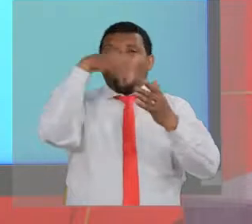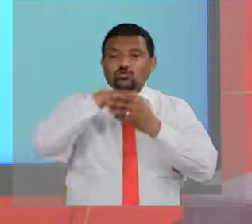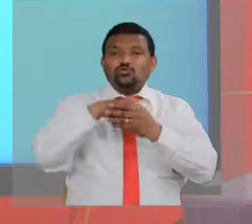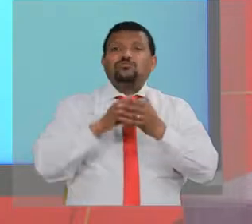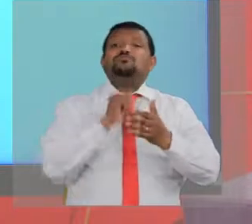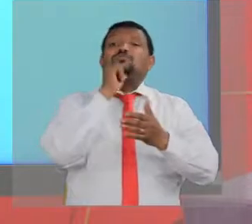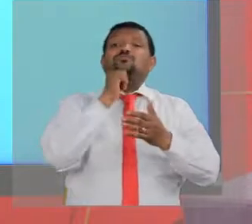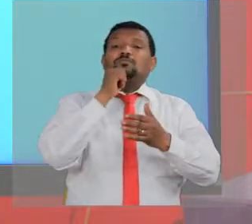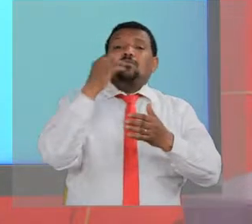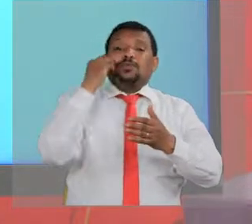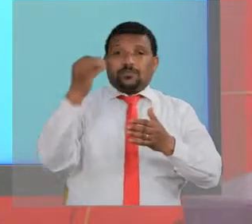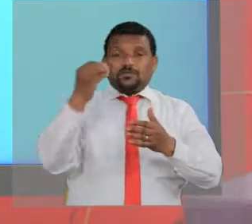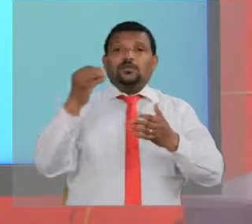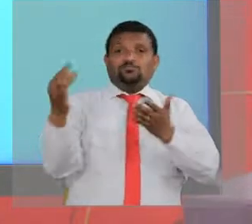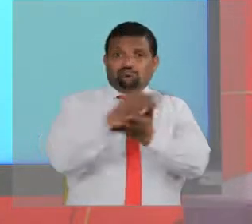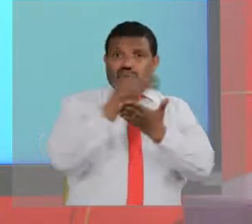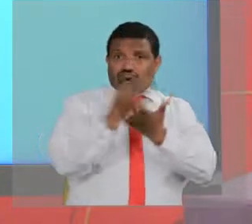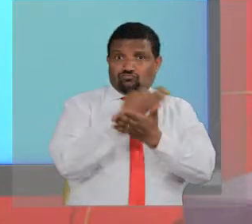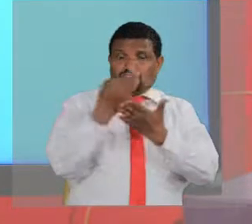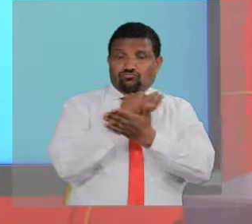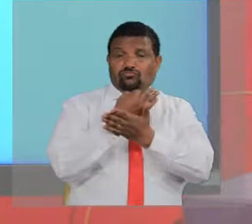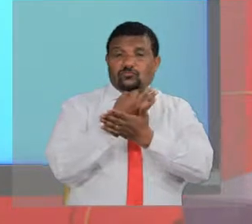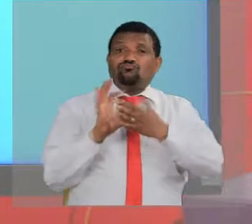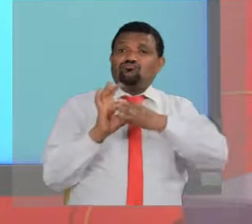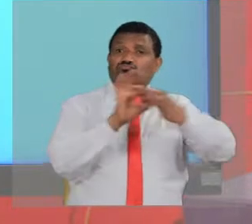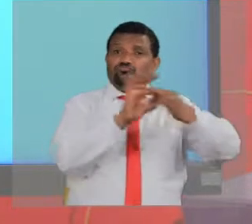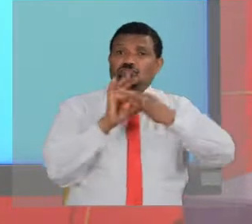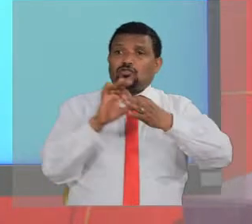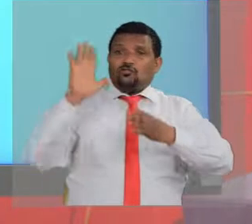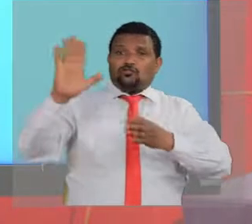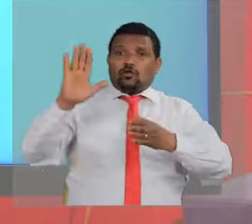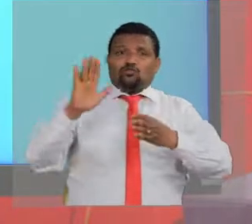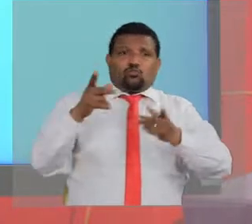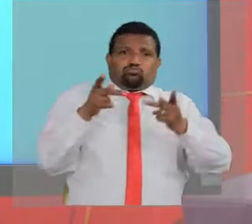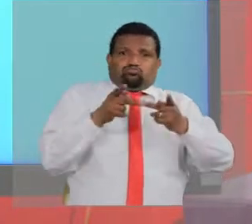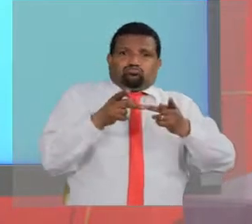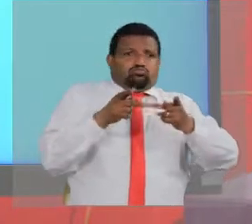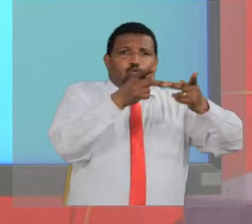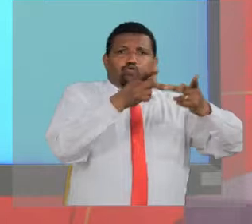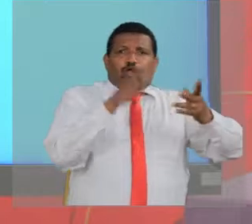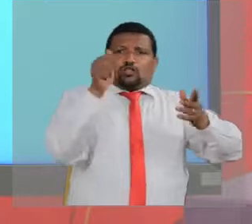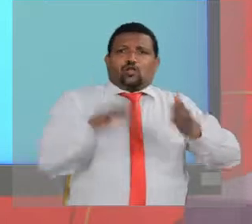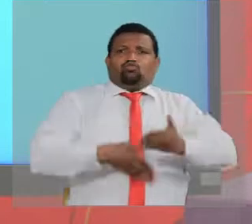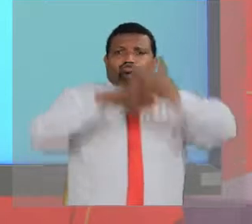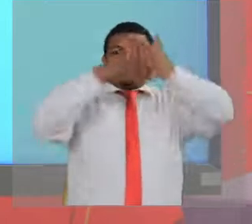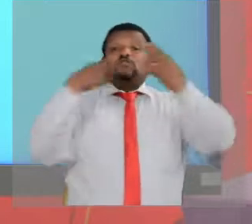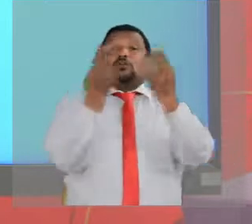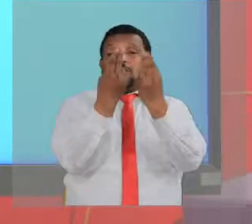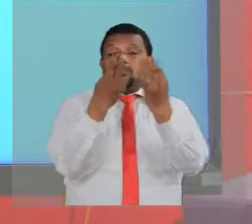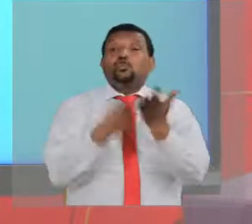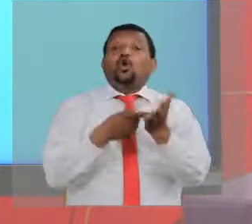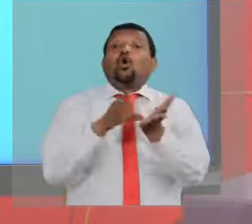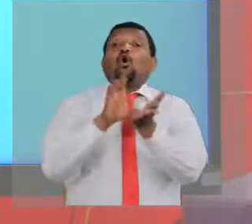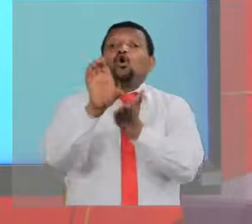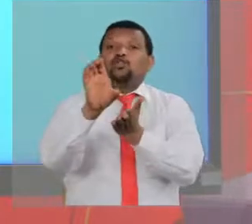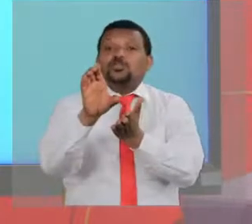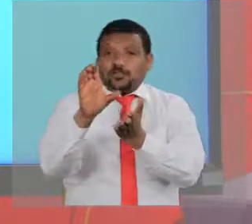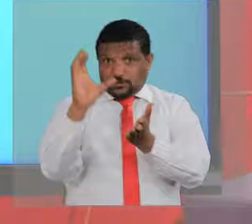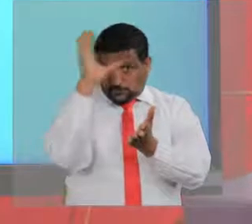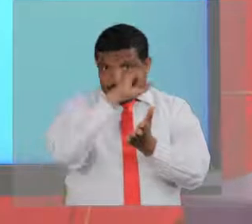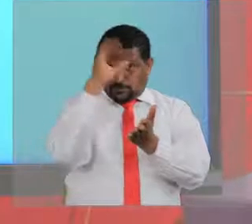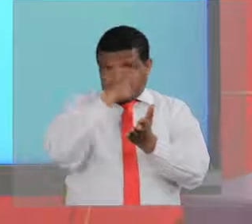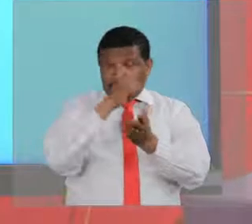produce or engage in production using their own sheds or buildings, and this cost of